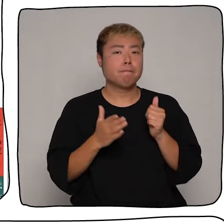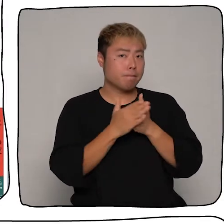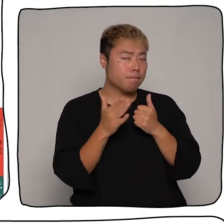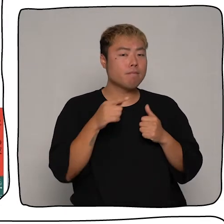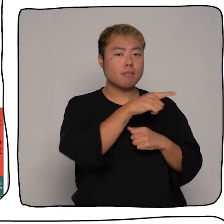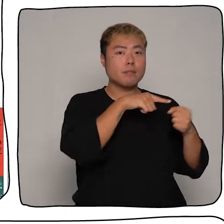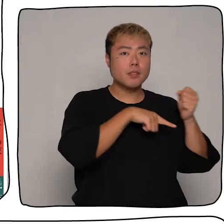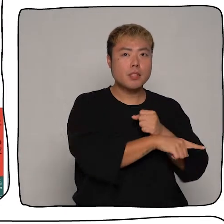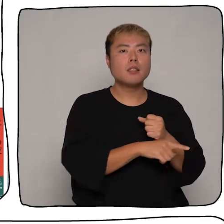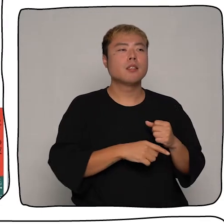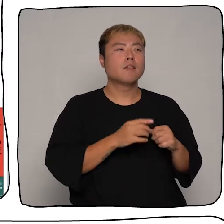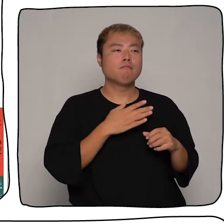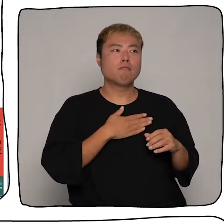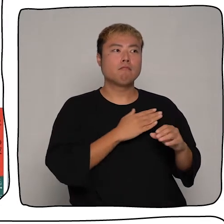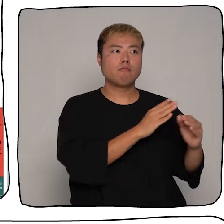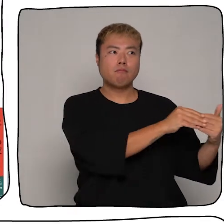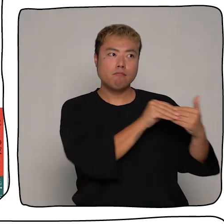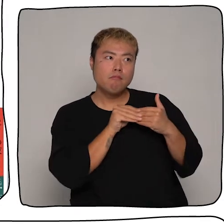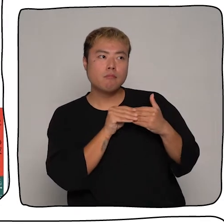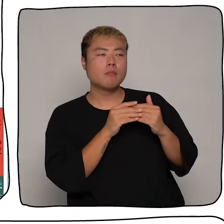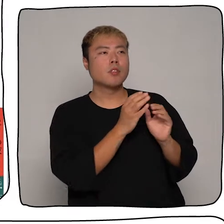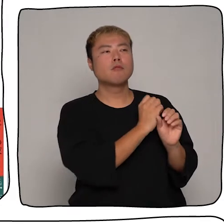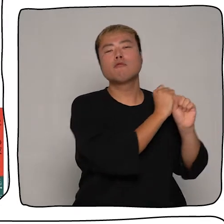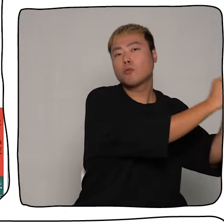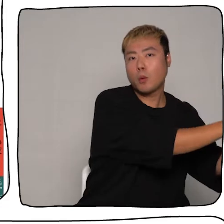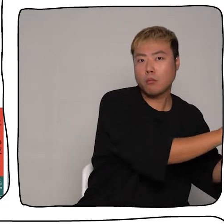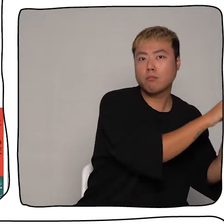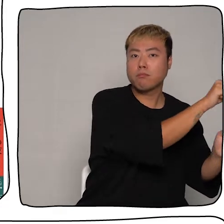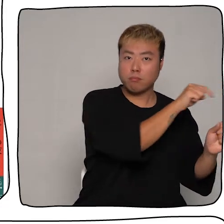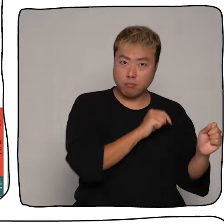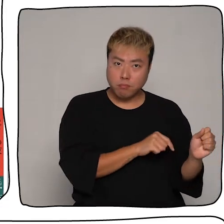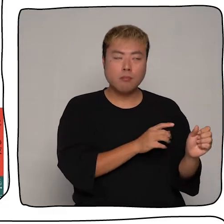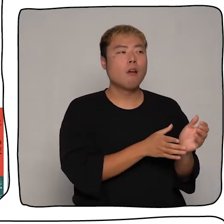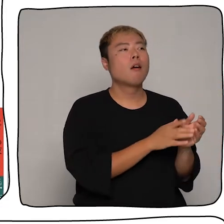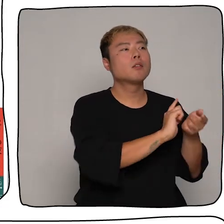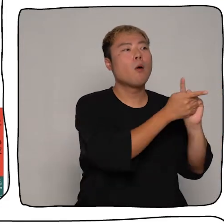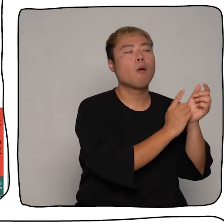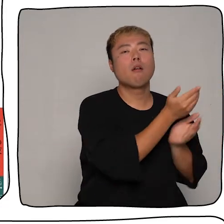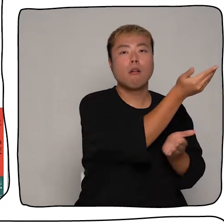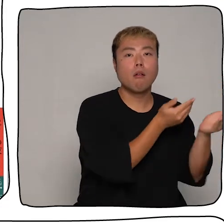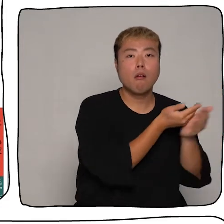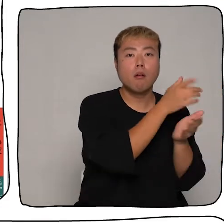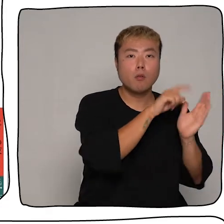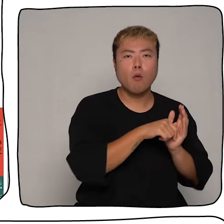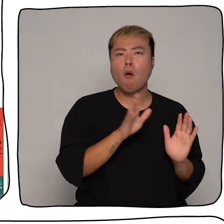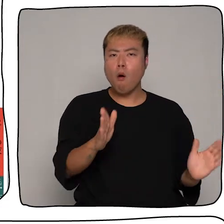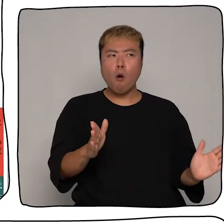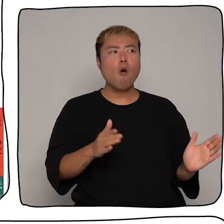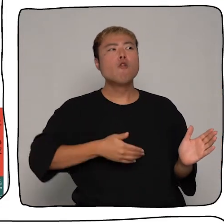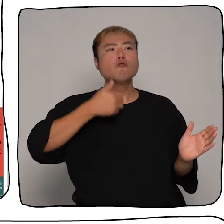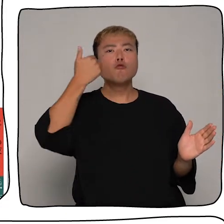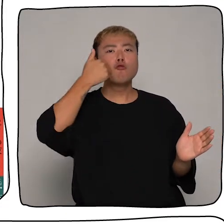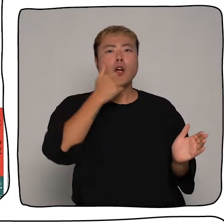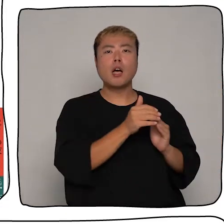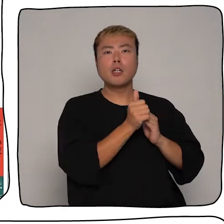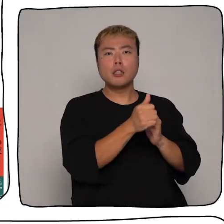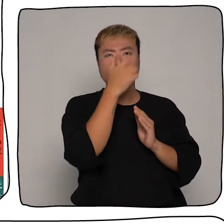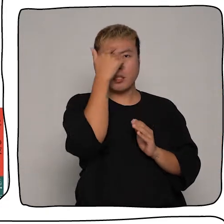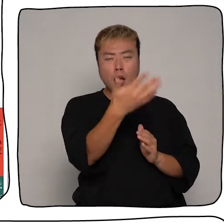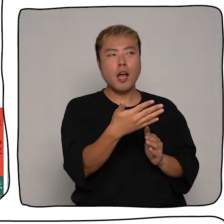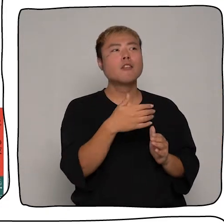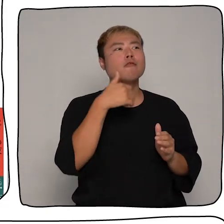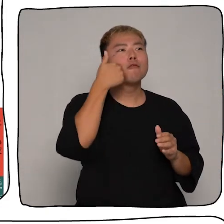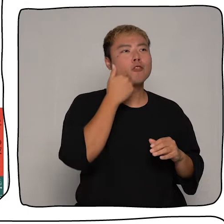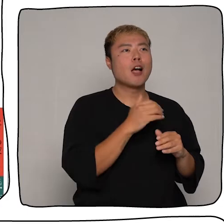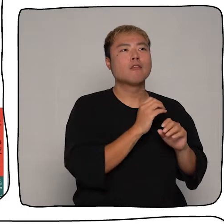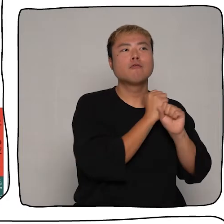active passivity and passive activity. So we can decide which one is active and which one